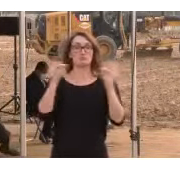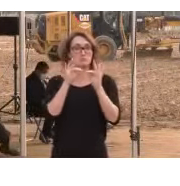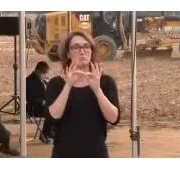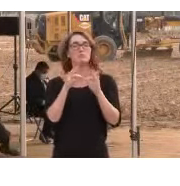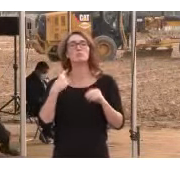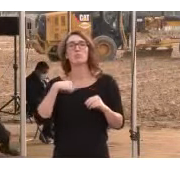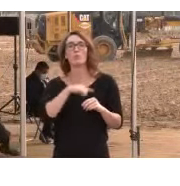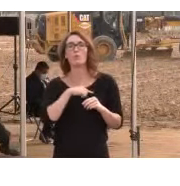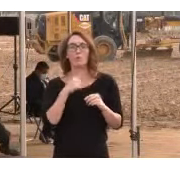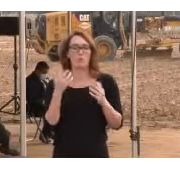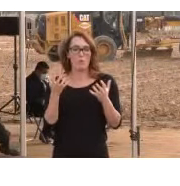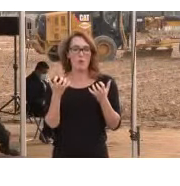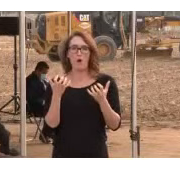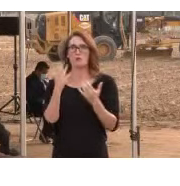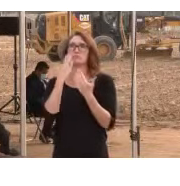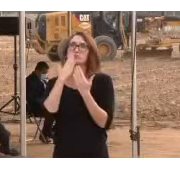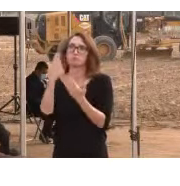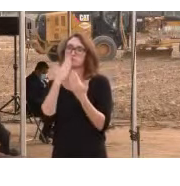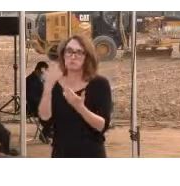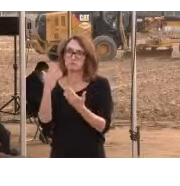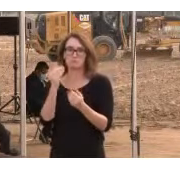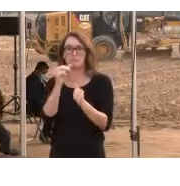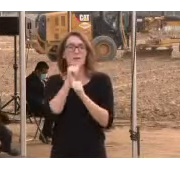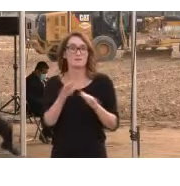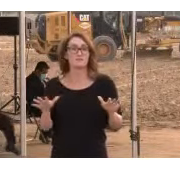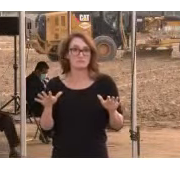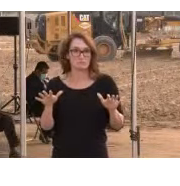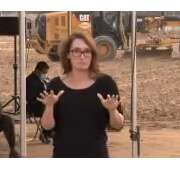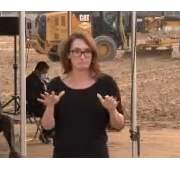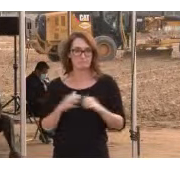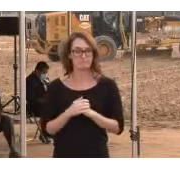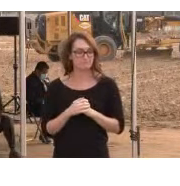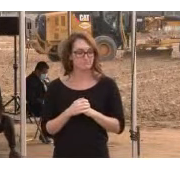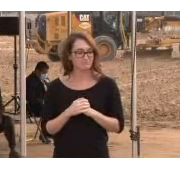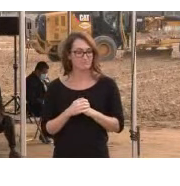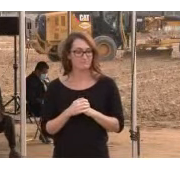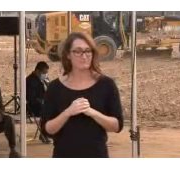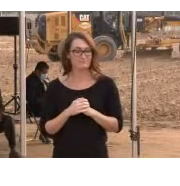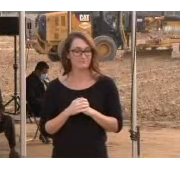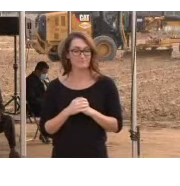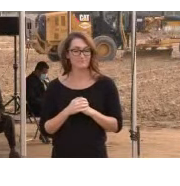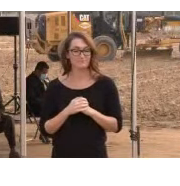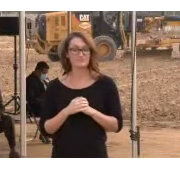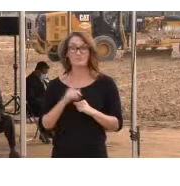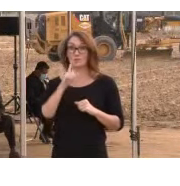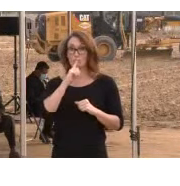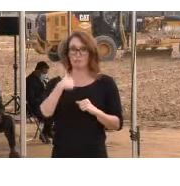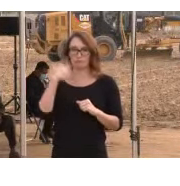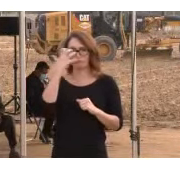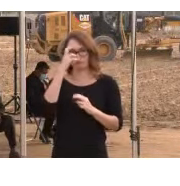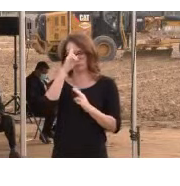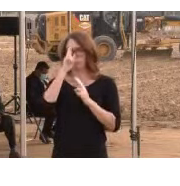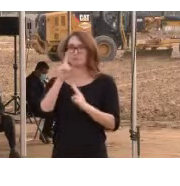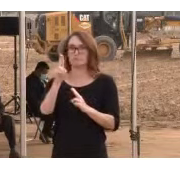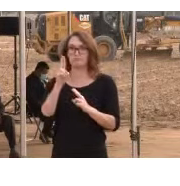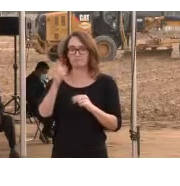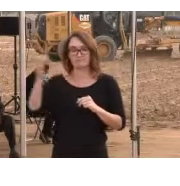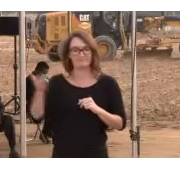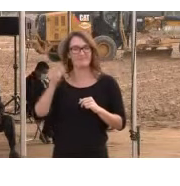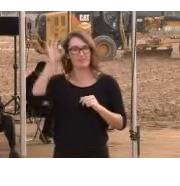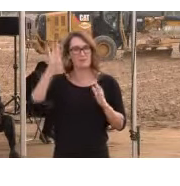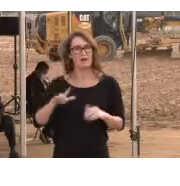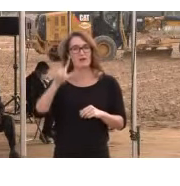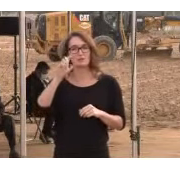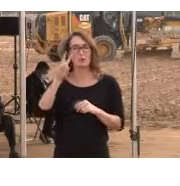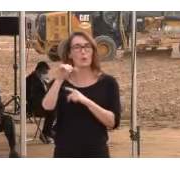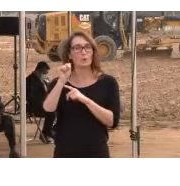need to be in gratitude and blessing. So it's my distinct honor to invite Pastor